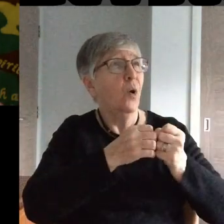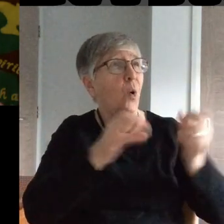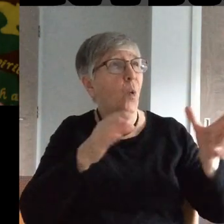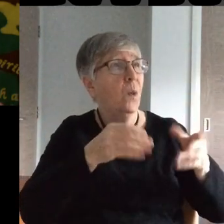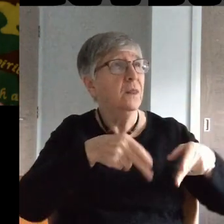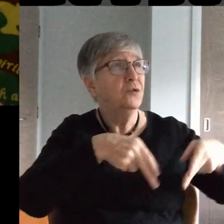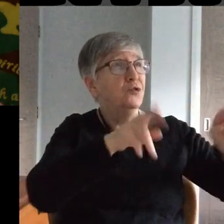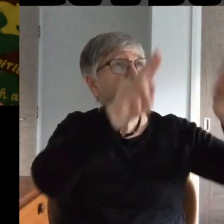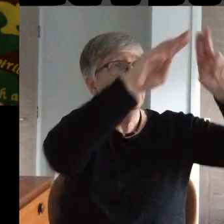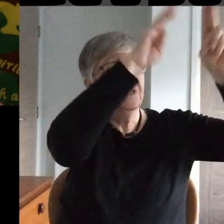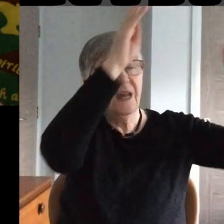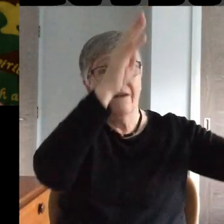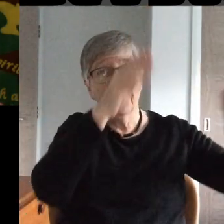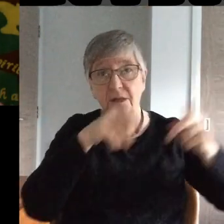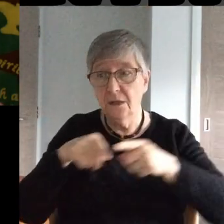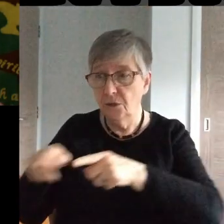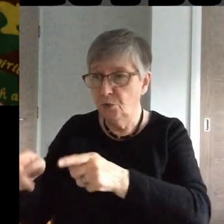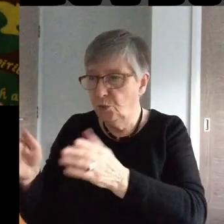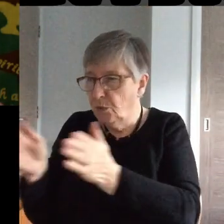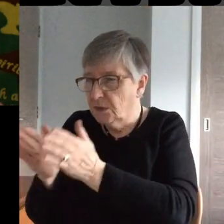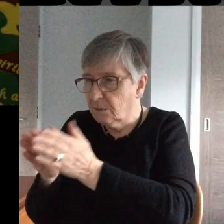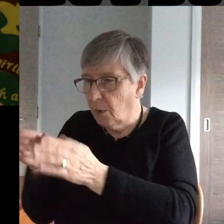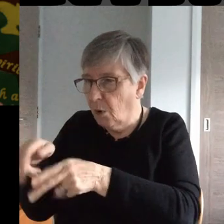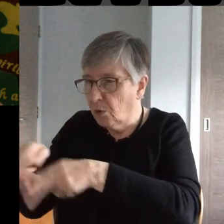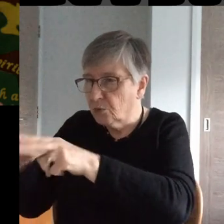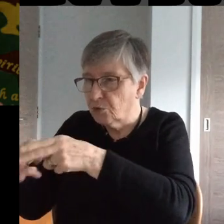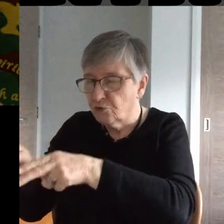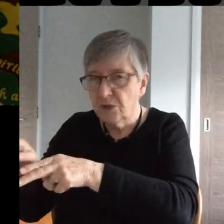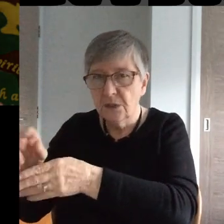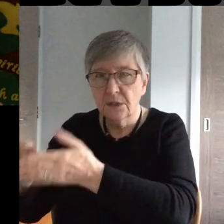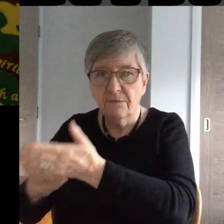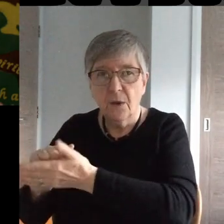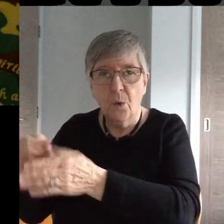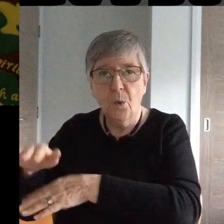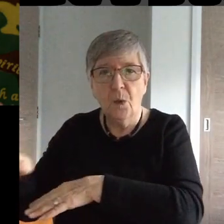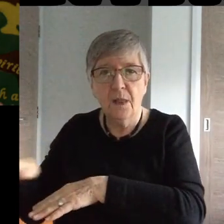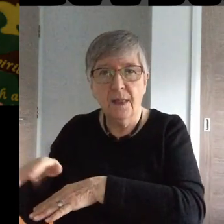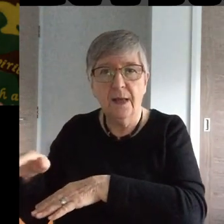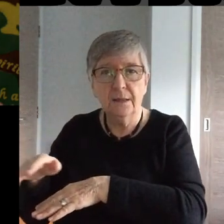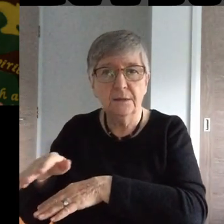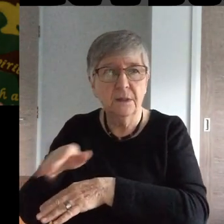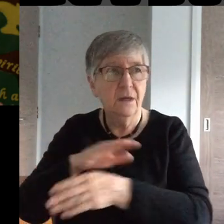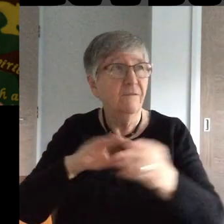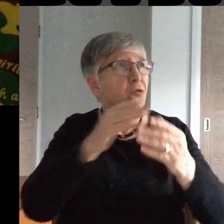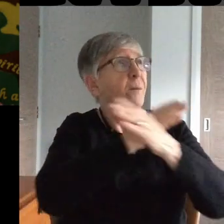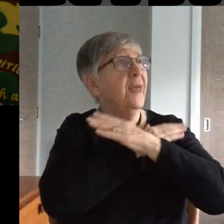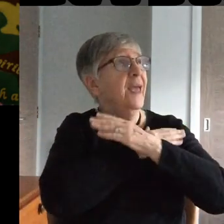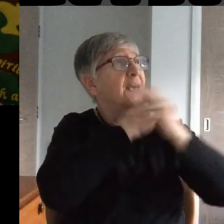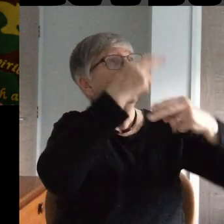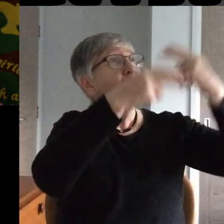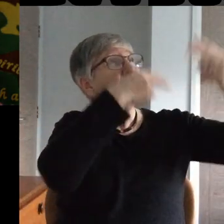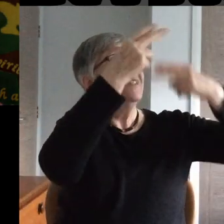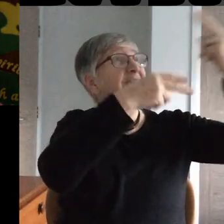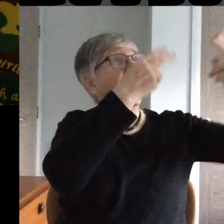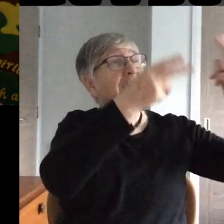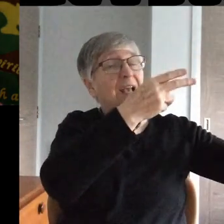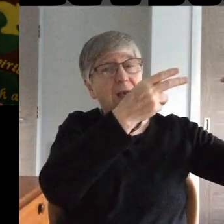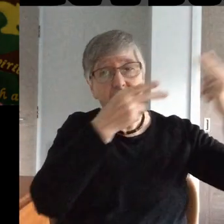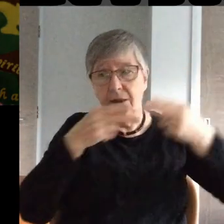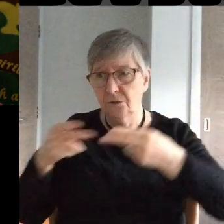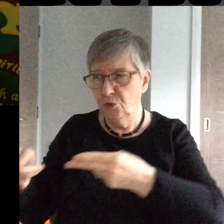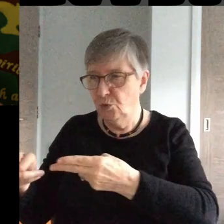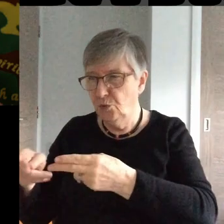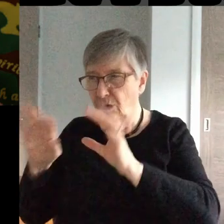the cobbled pathways of the Holy Land. From the wonderful singing of the heavenly host to the spitting and the jeering